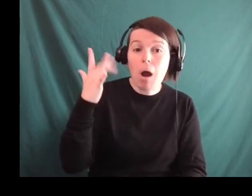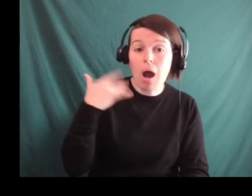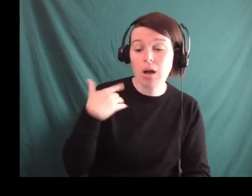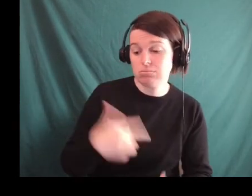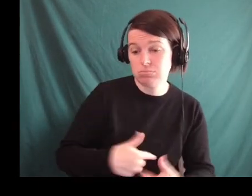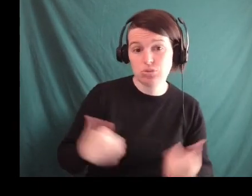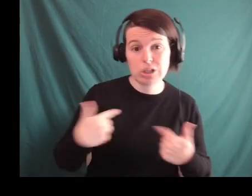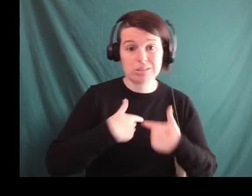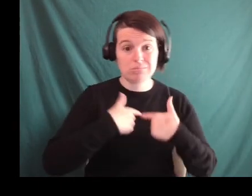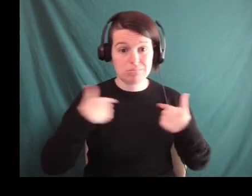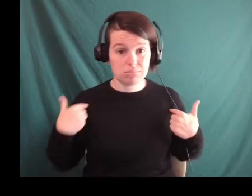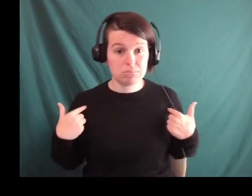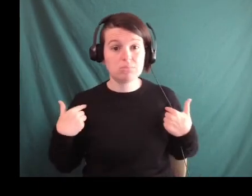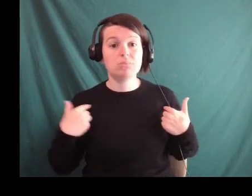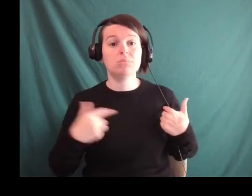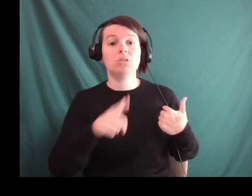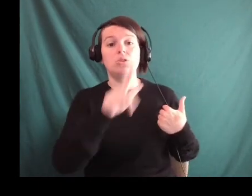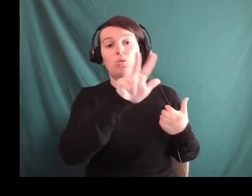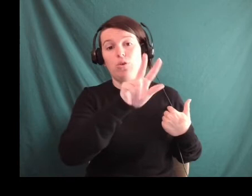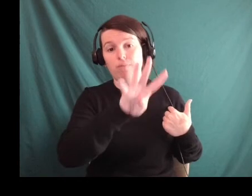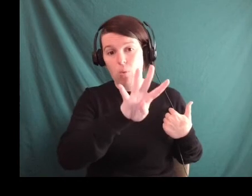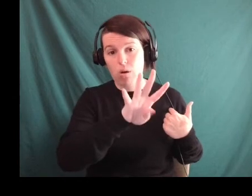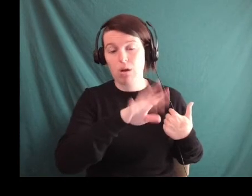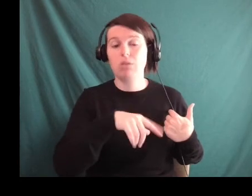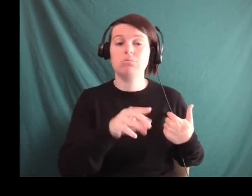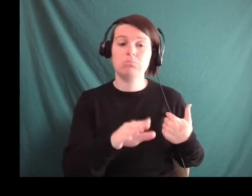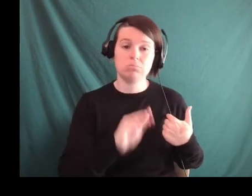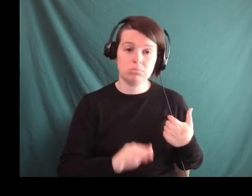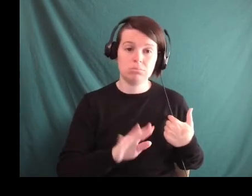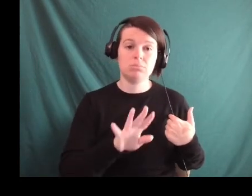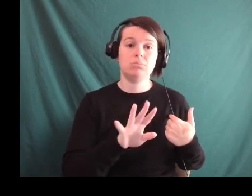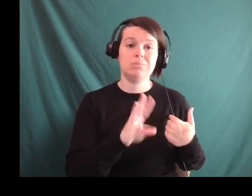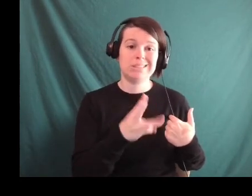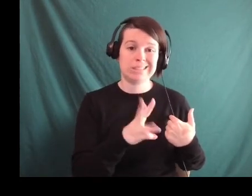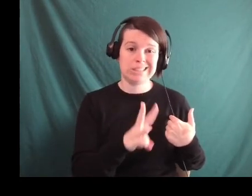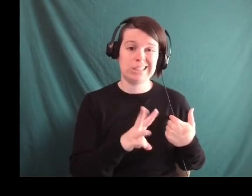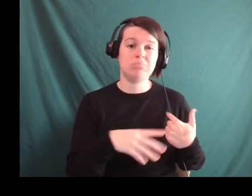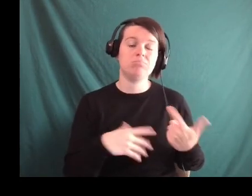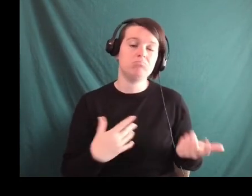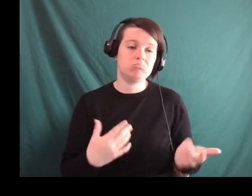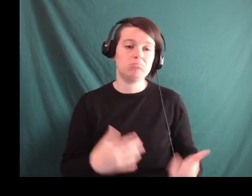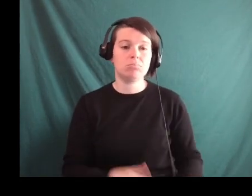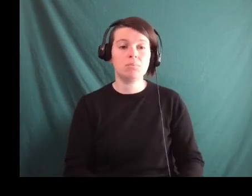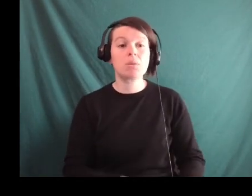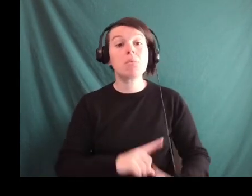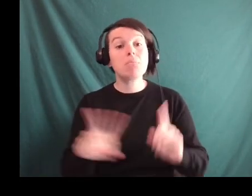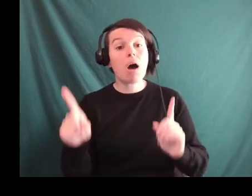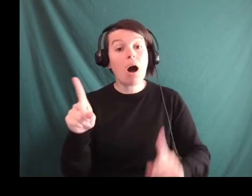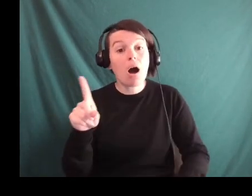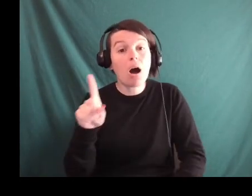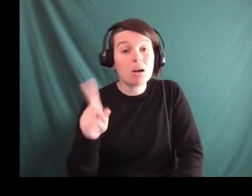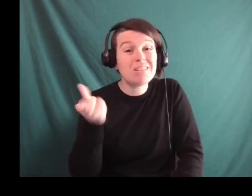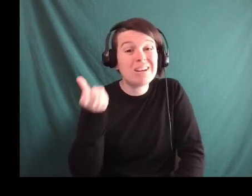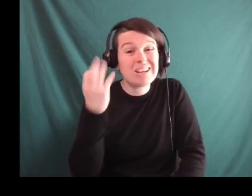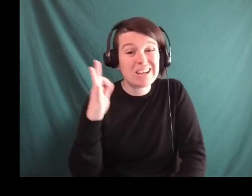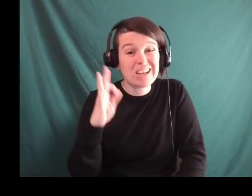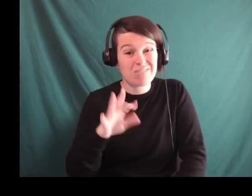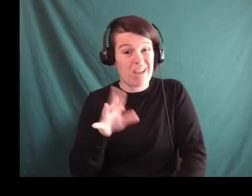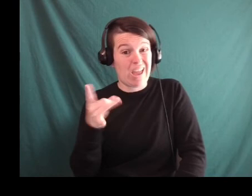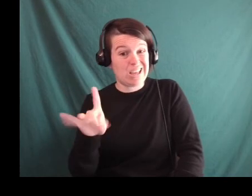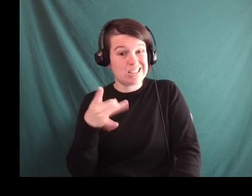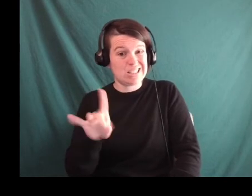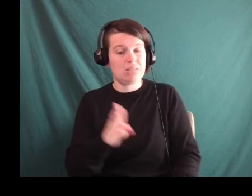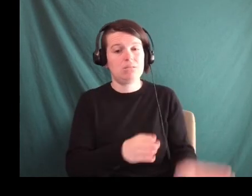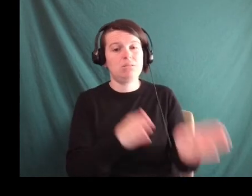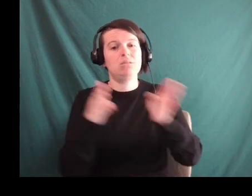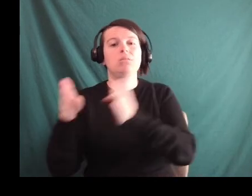in this example is 34 and my shoulder width size is 16. But if I had a shoulder width size of 18, I